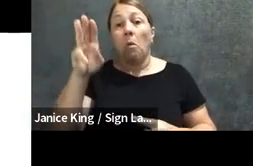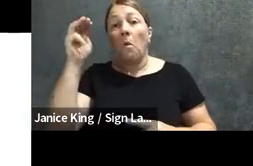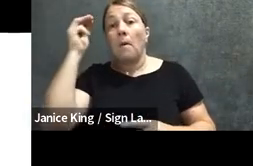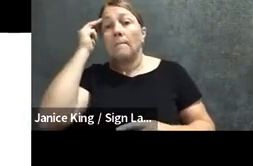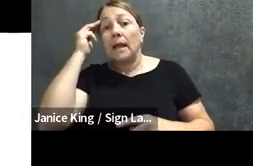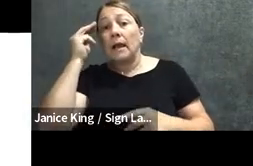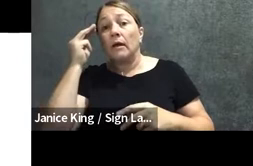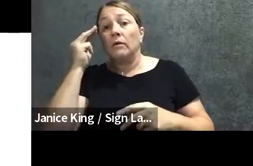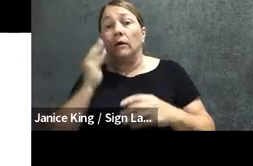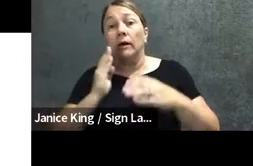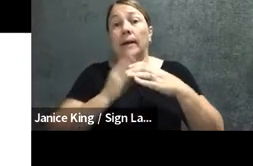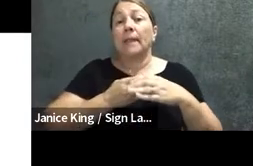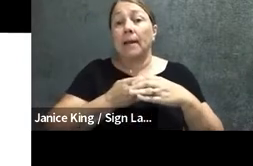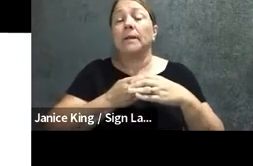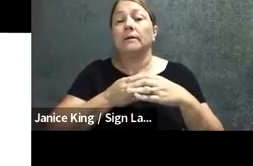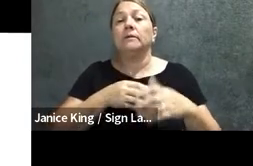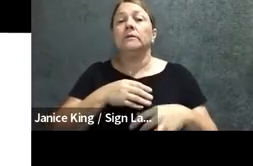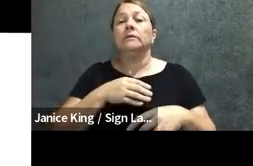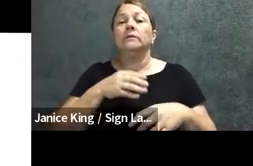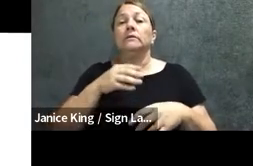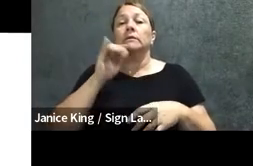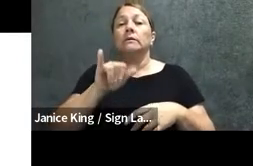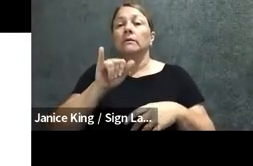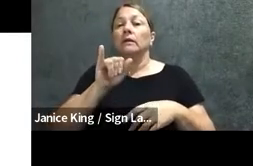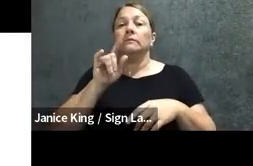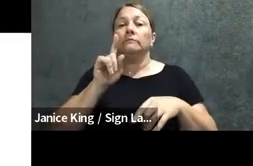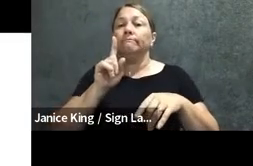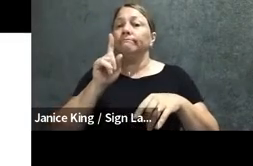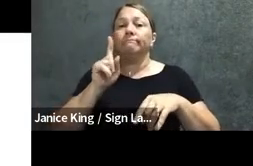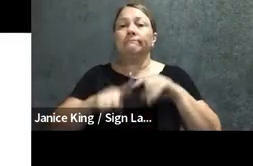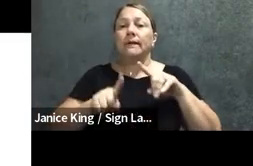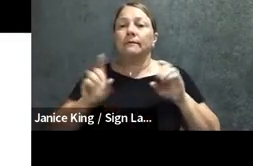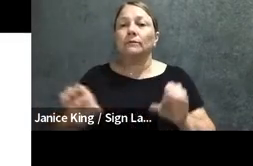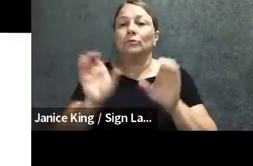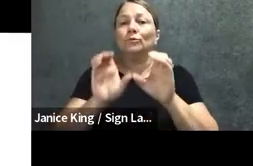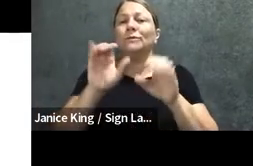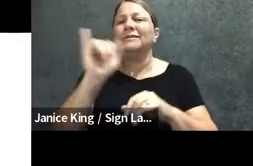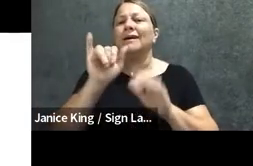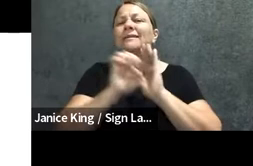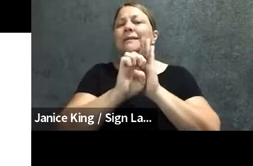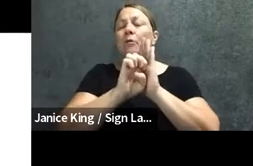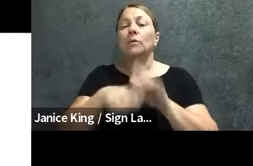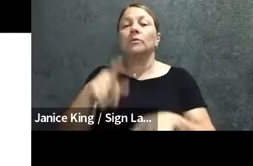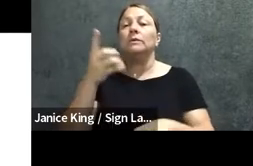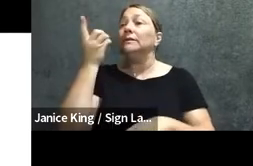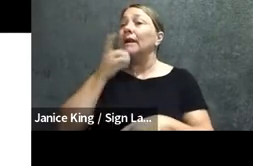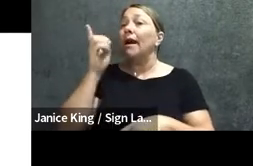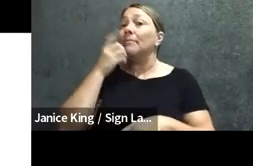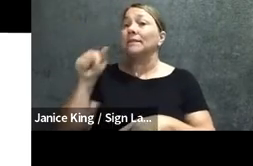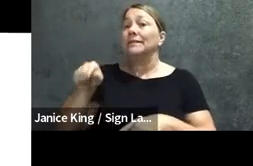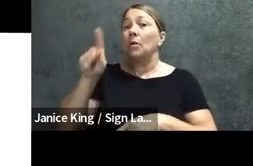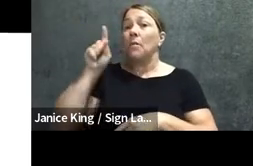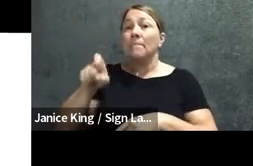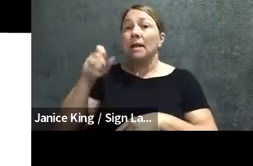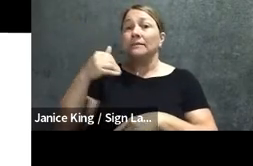activity without regard to mitigating measures. For example, somebody who has diabetes that's controlled by diet and lifestyle may still have